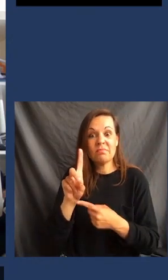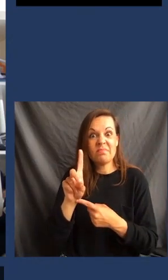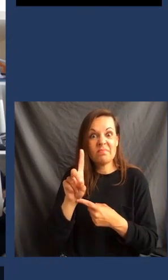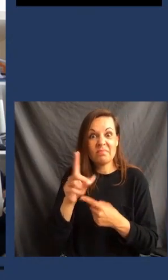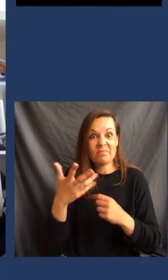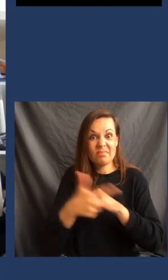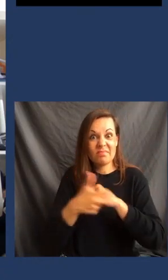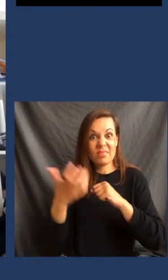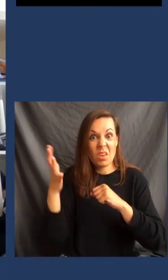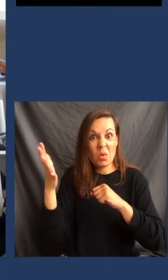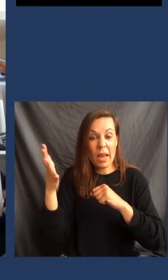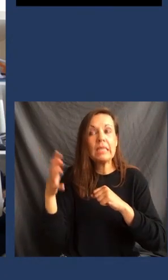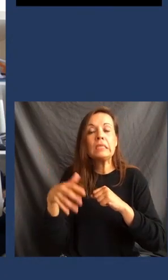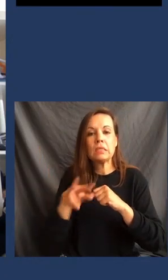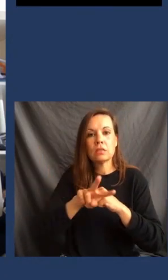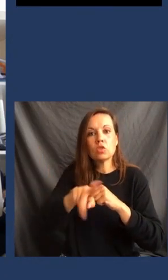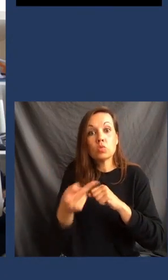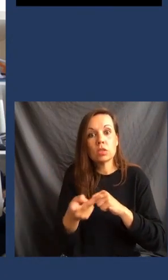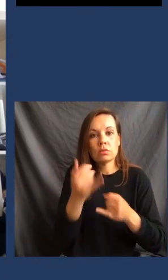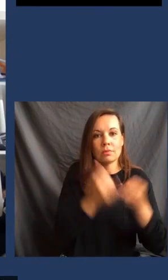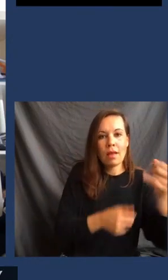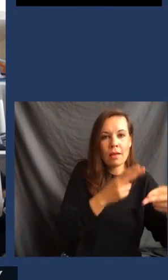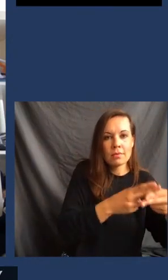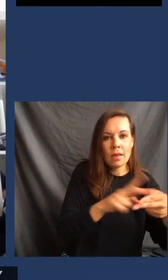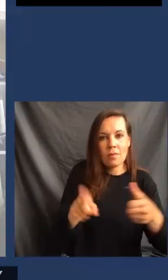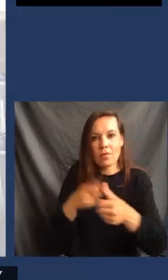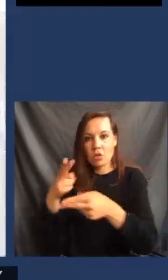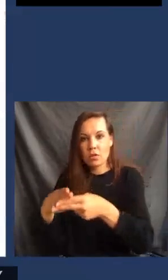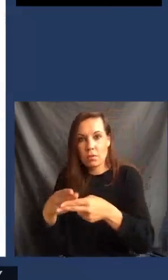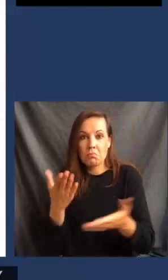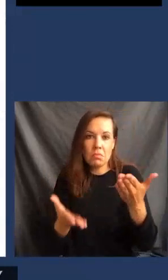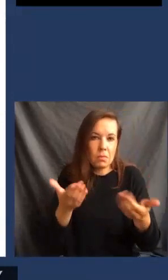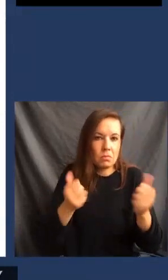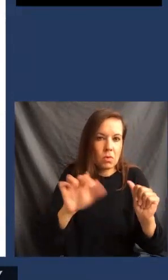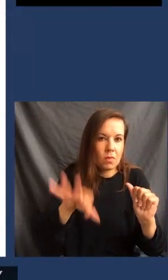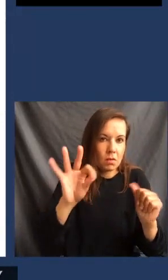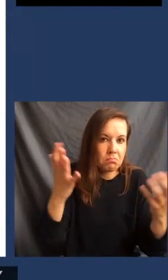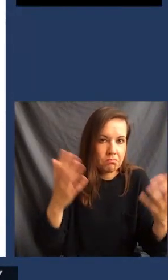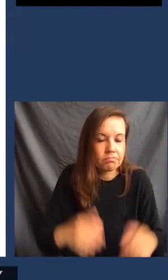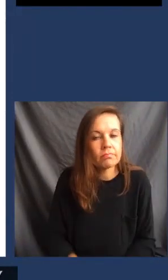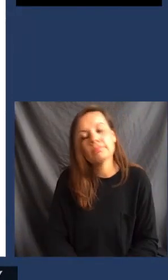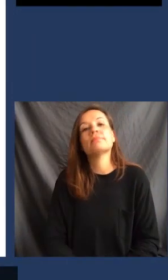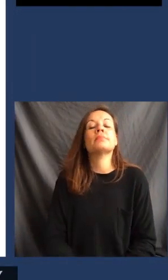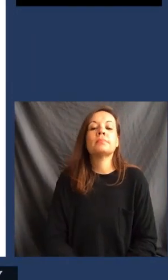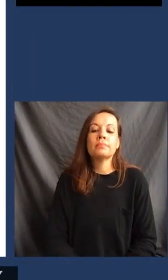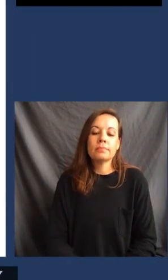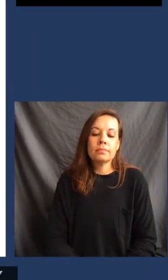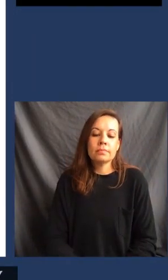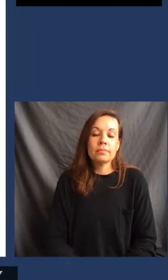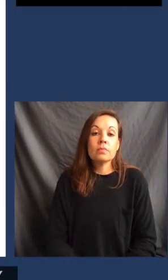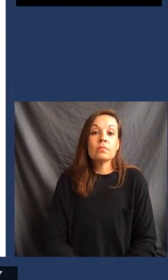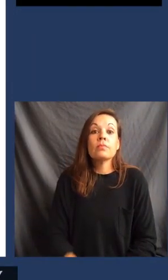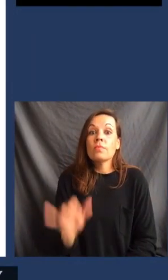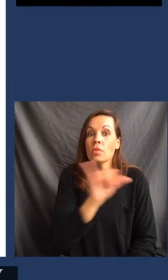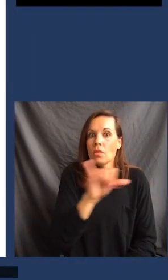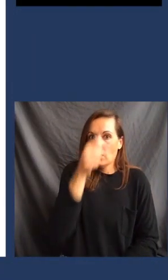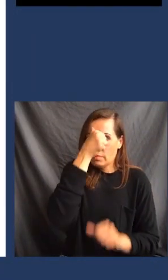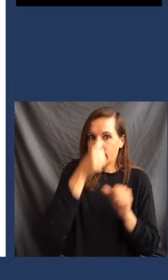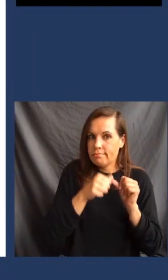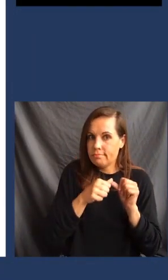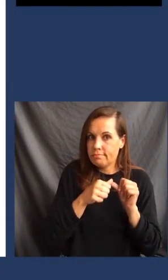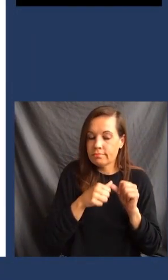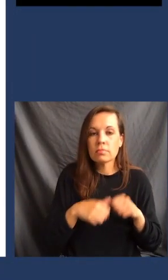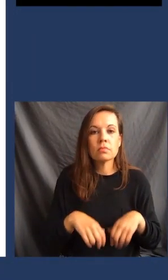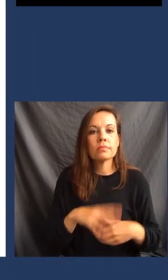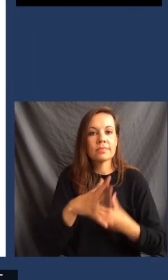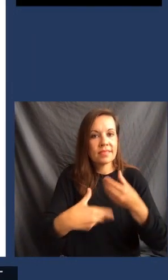you may want to switch the order and try Merrifield Amanda. Some other things that you don't want to forget about is